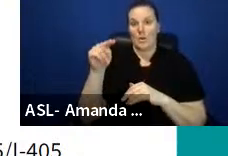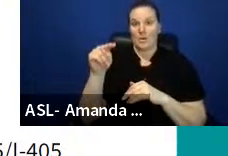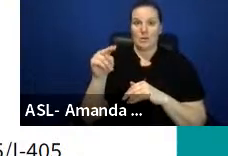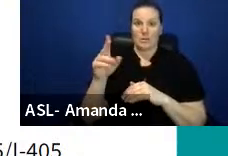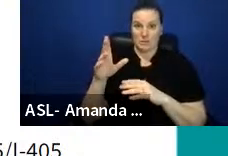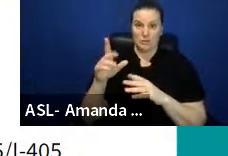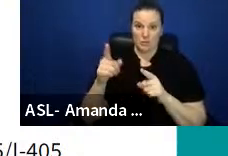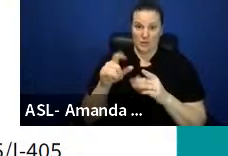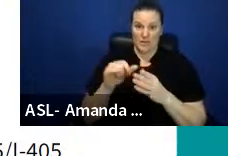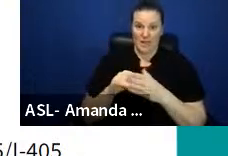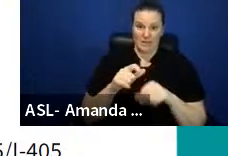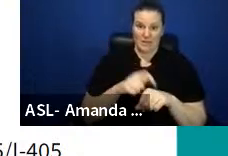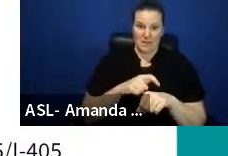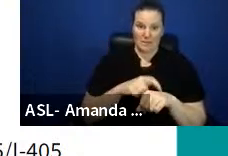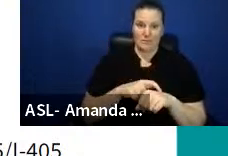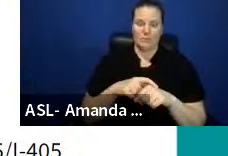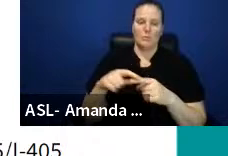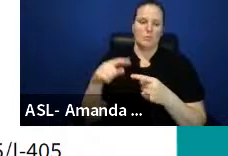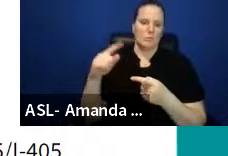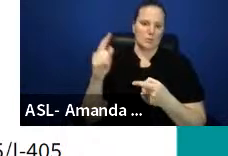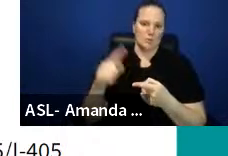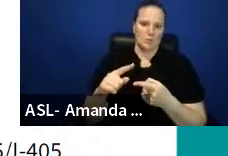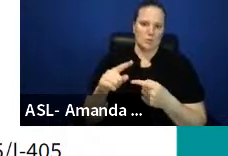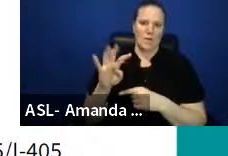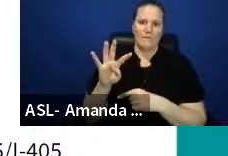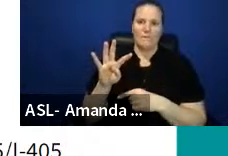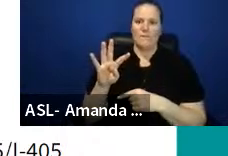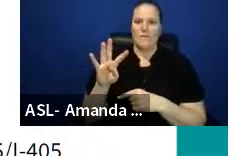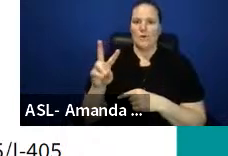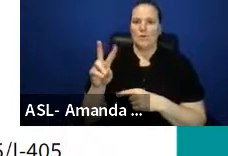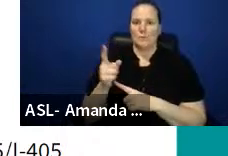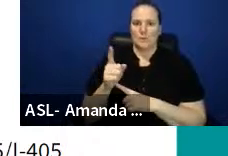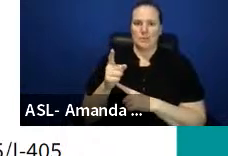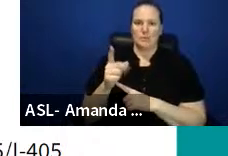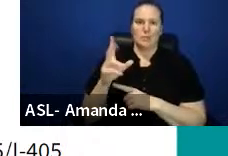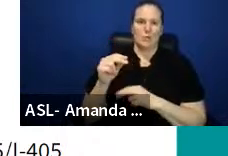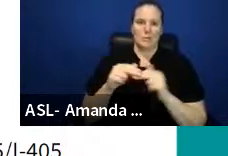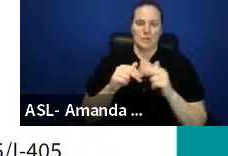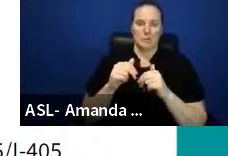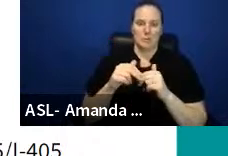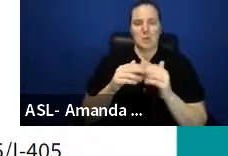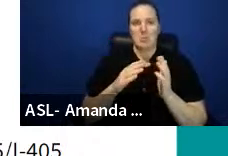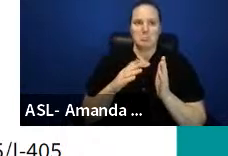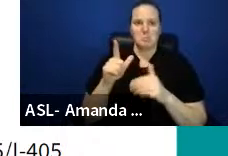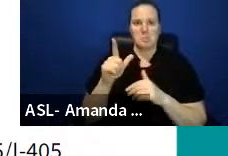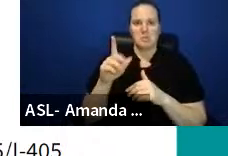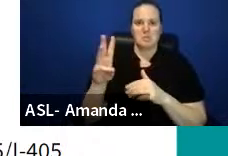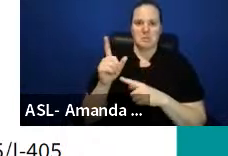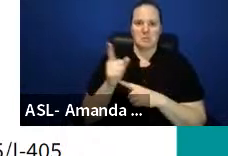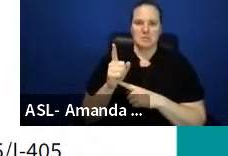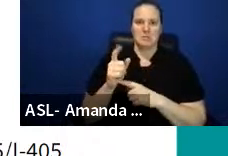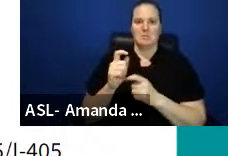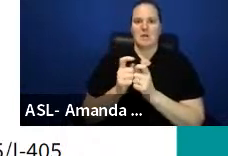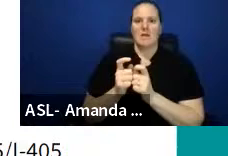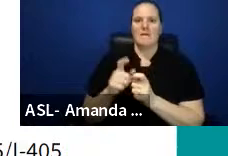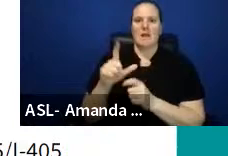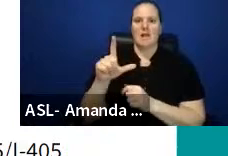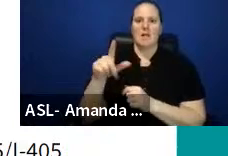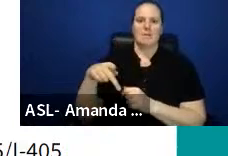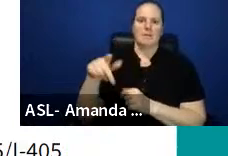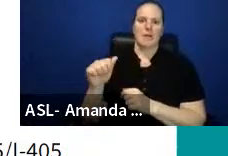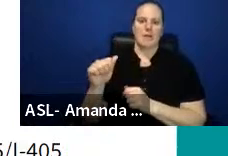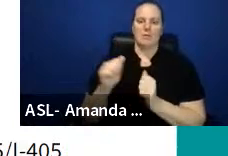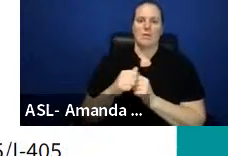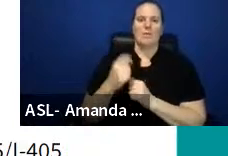peak period is going to be reduced from 42 minutes in the no build to about 26 minutes with the modified LPA with one auxiliary